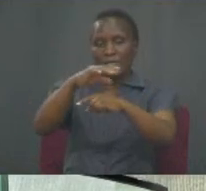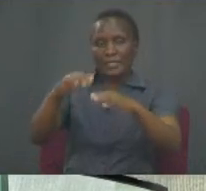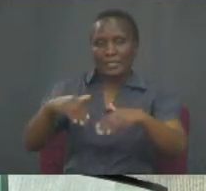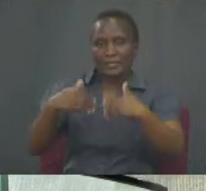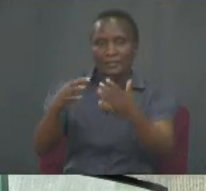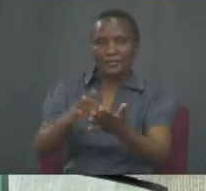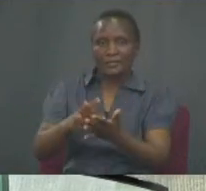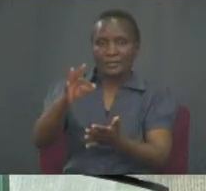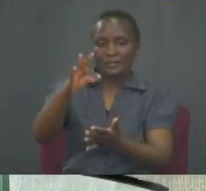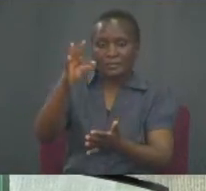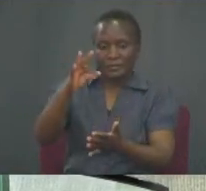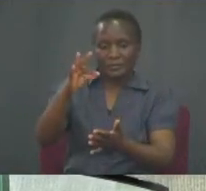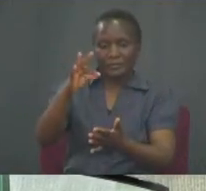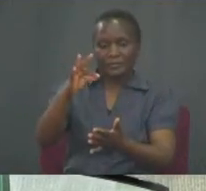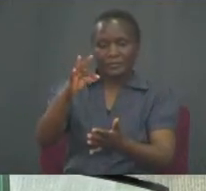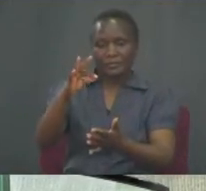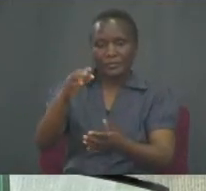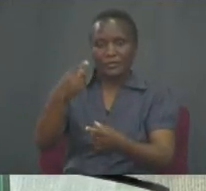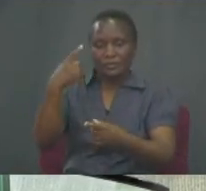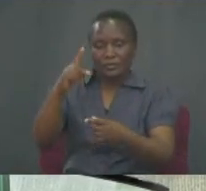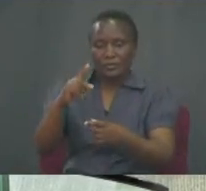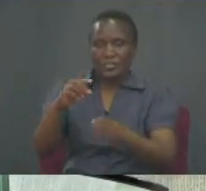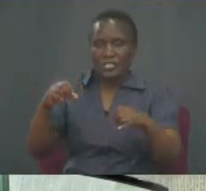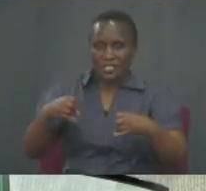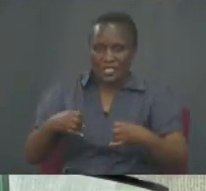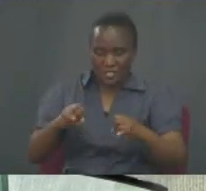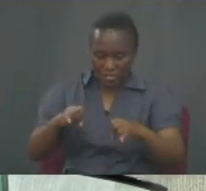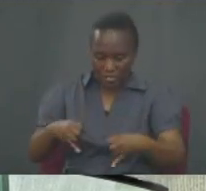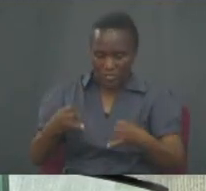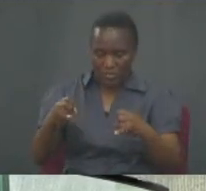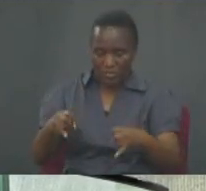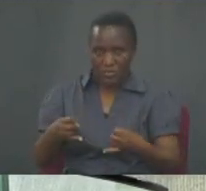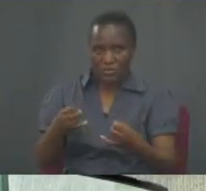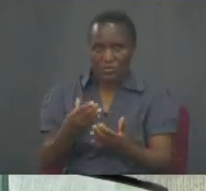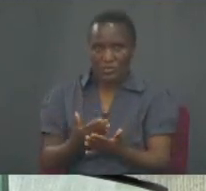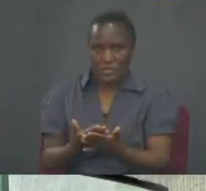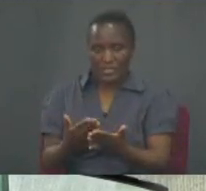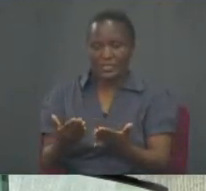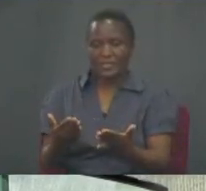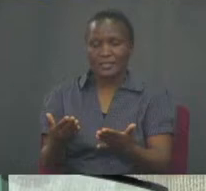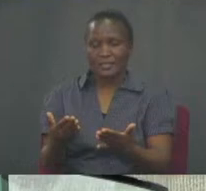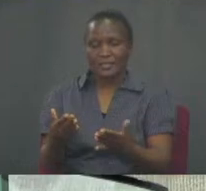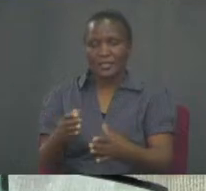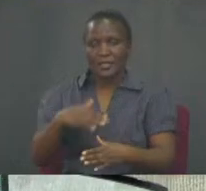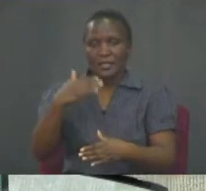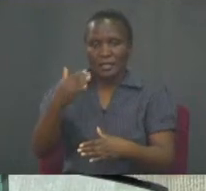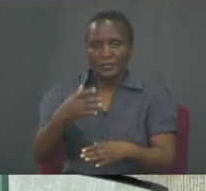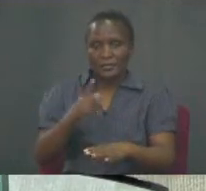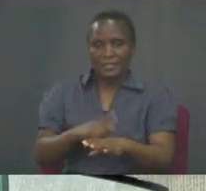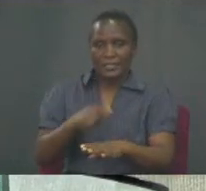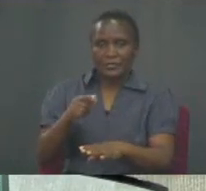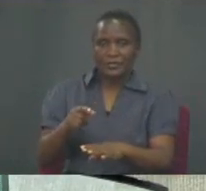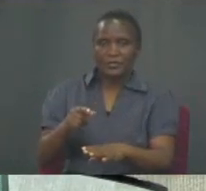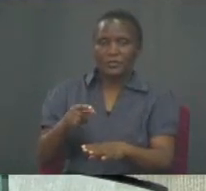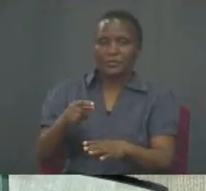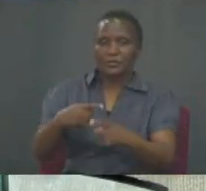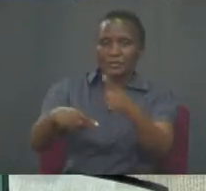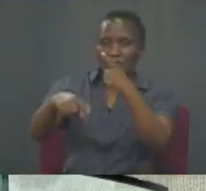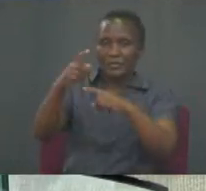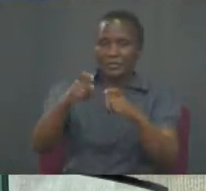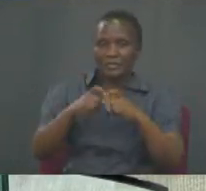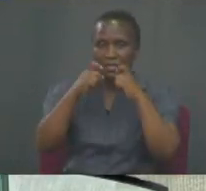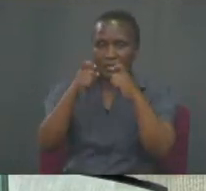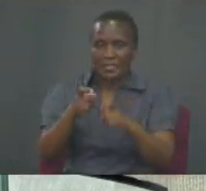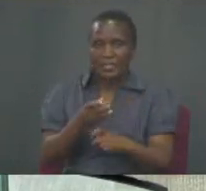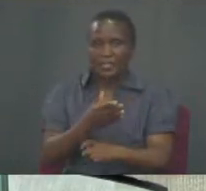fresh victories. You build momentum in overcoming sin. Every time you overcome sin, you